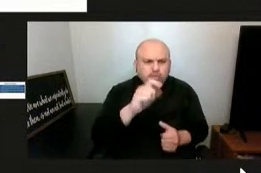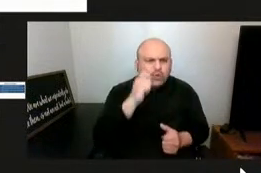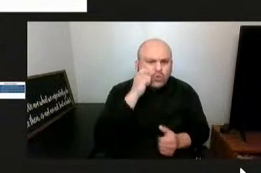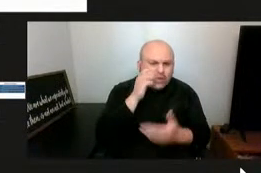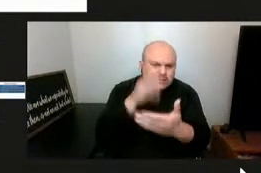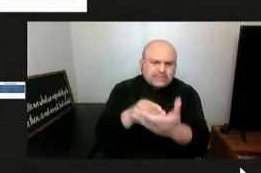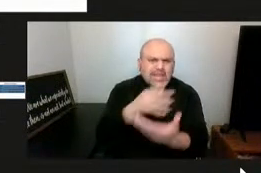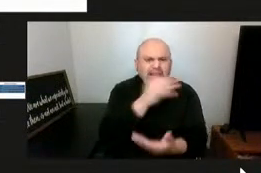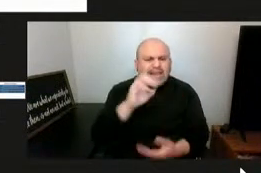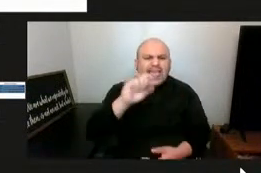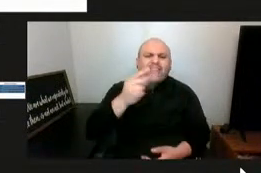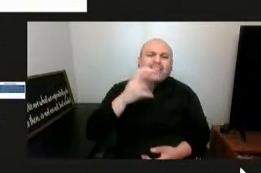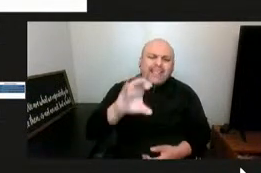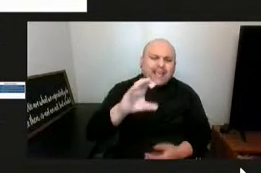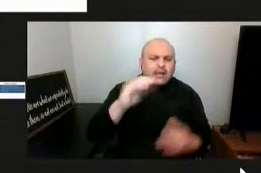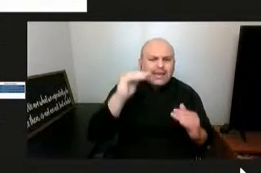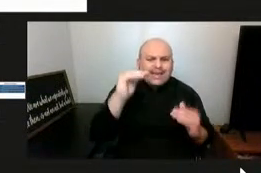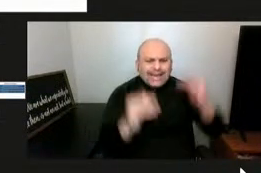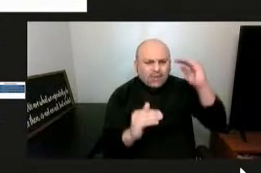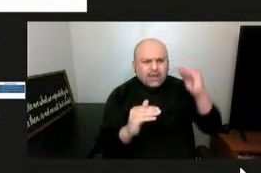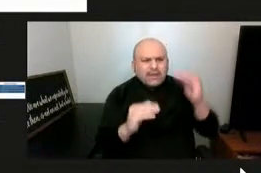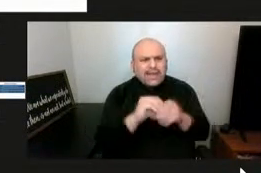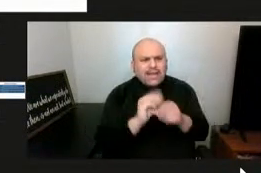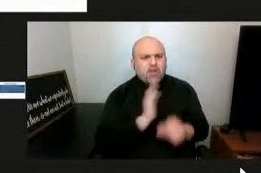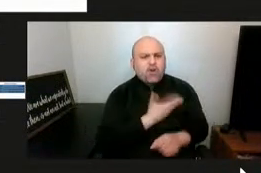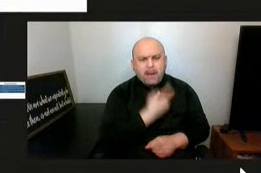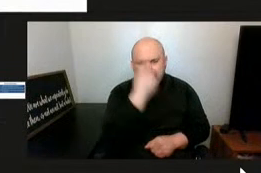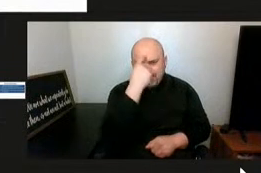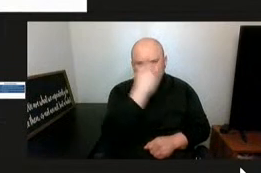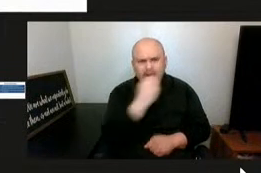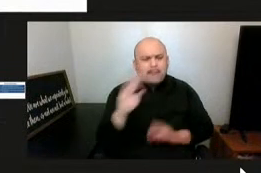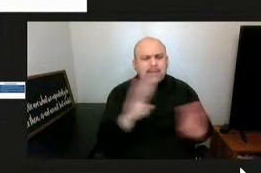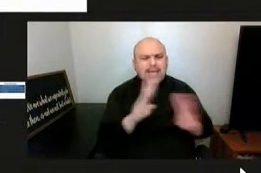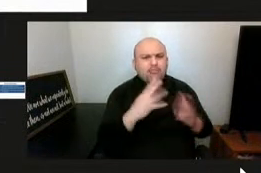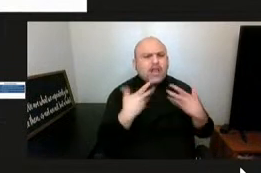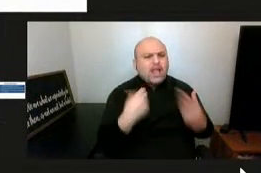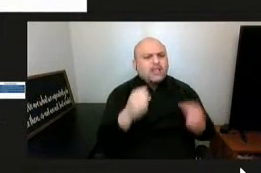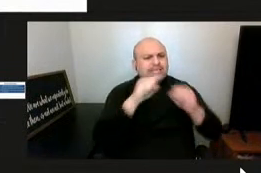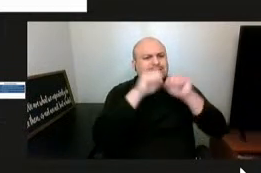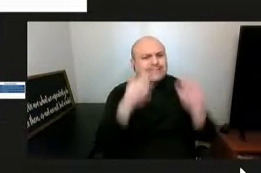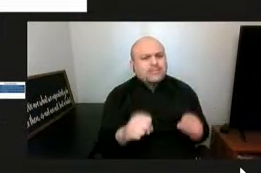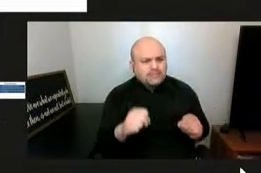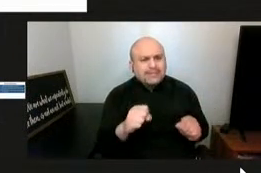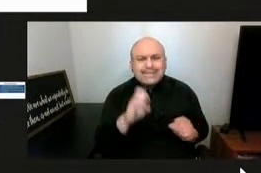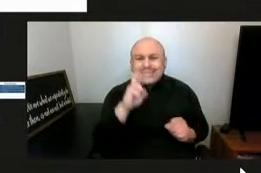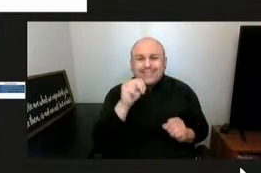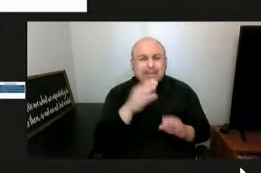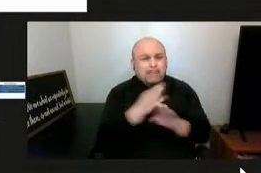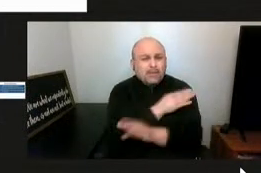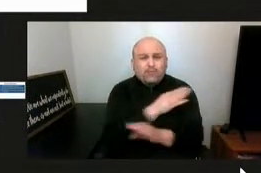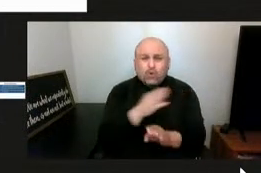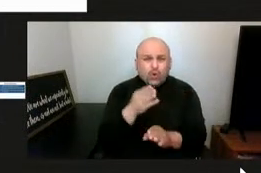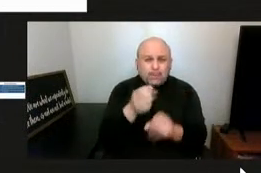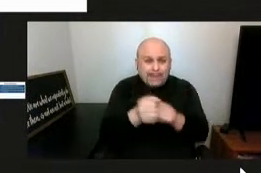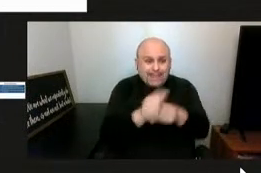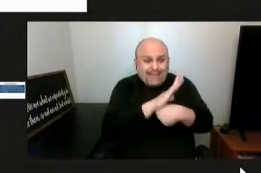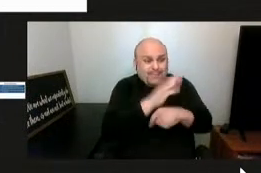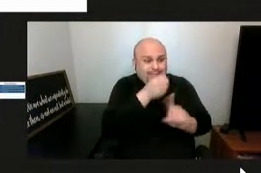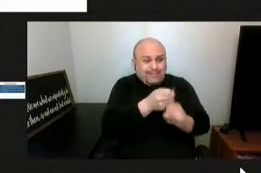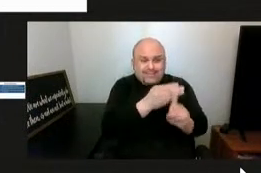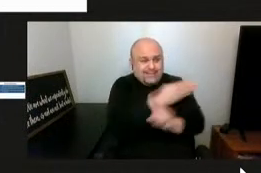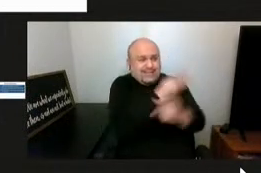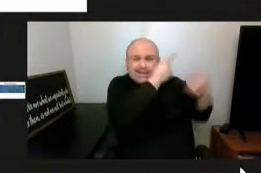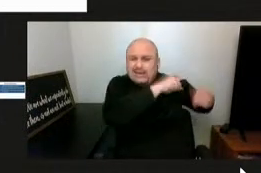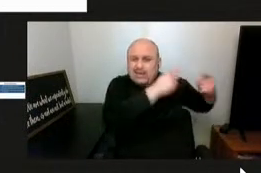ethnic inequities in our mental and behavioral health system, even before the pandemic, and how such inequities